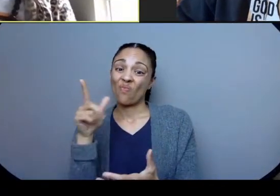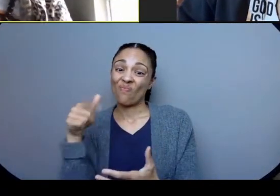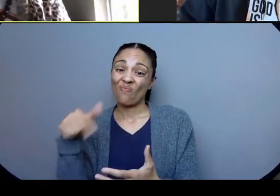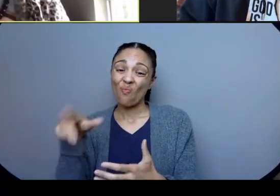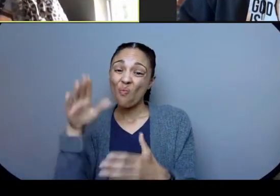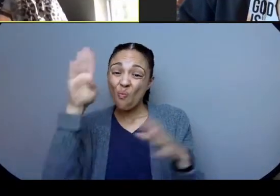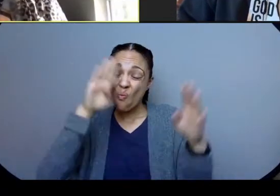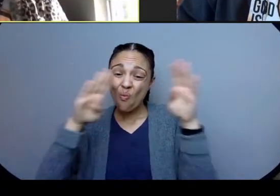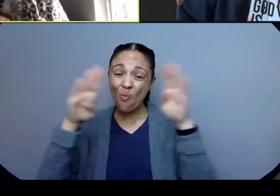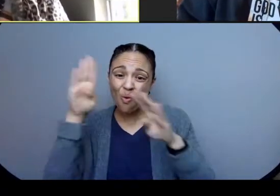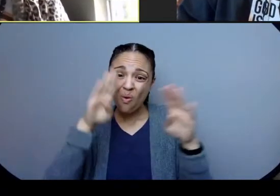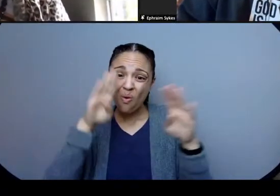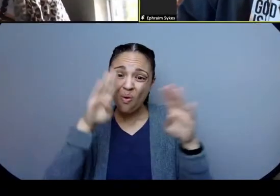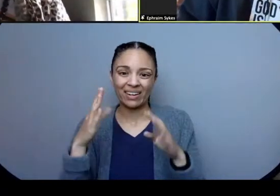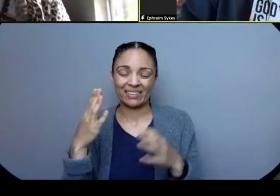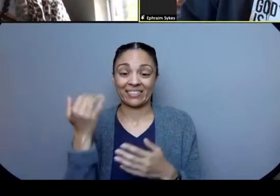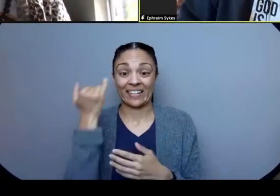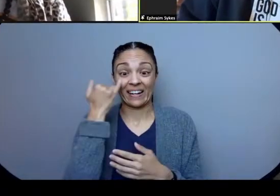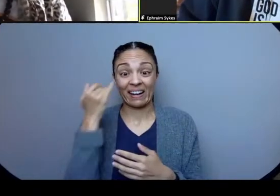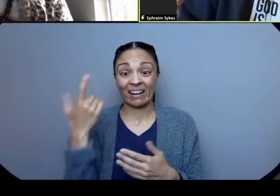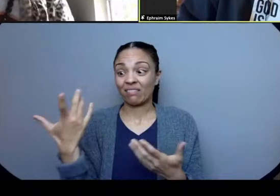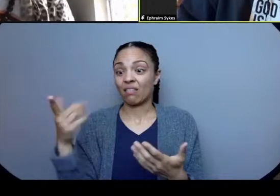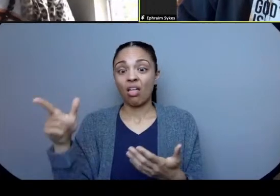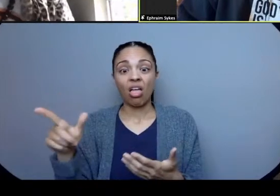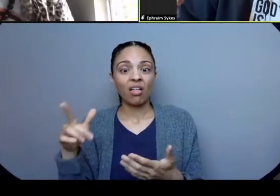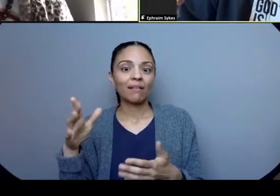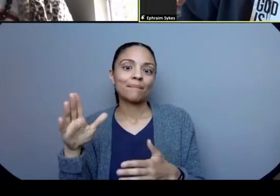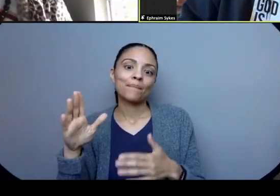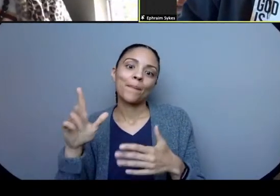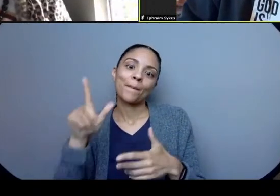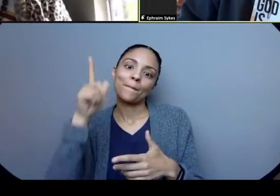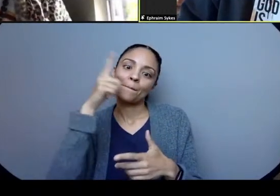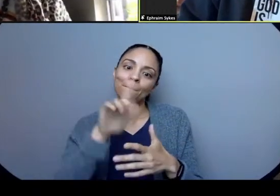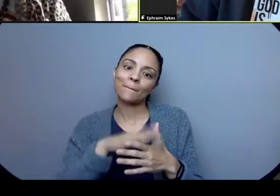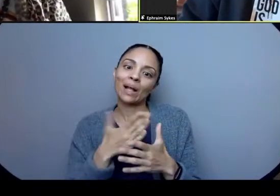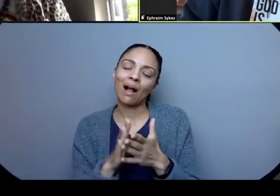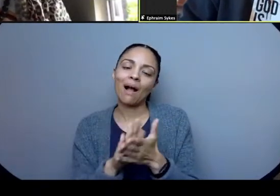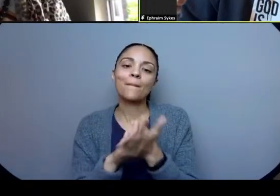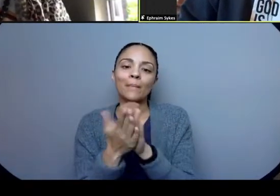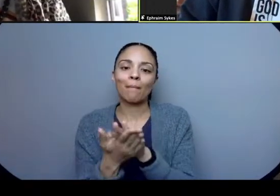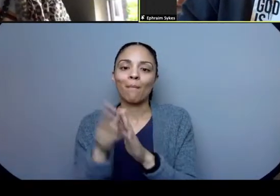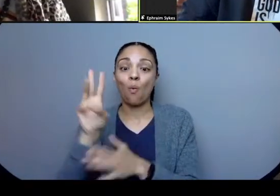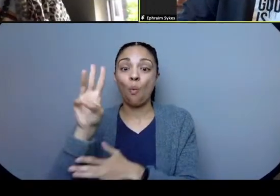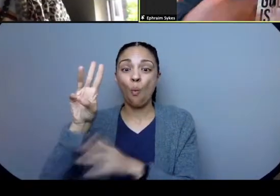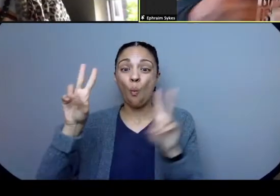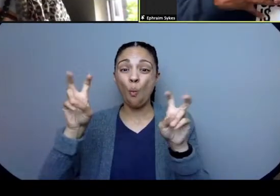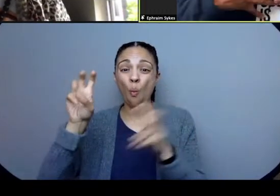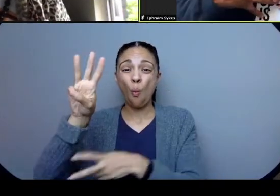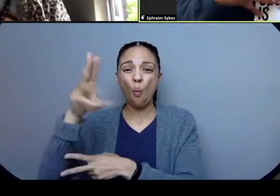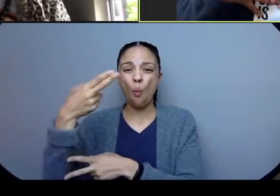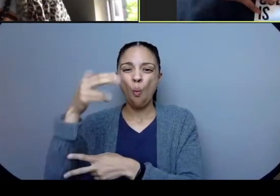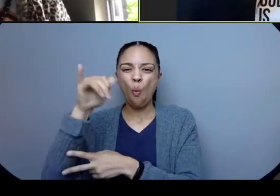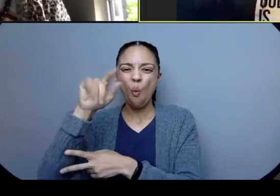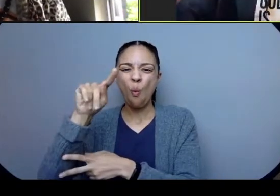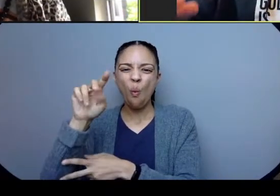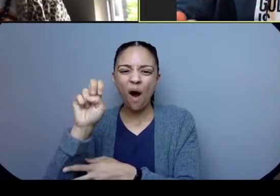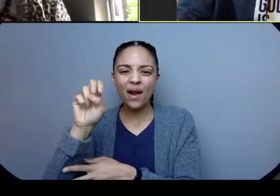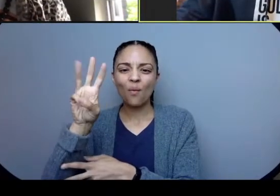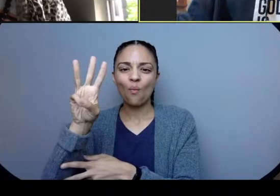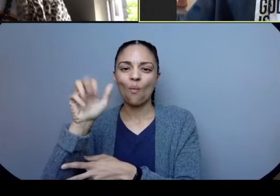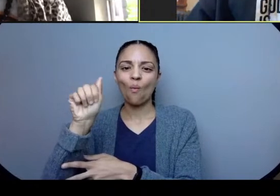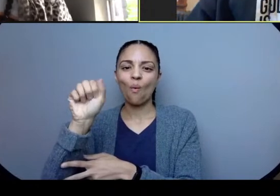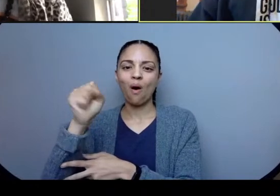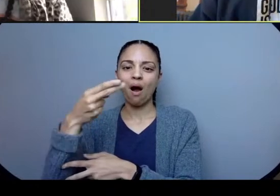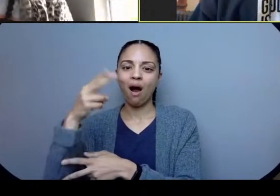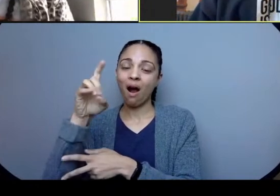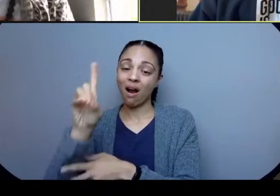whitewashed. Oh, completely. You know, it completely whitewashed, and especially because and you know, of course, I lean to you for the knowledge on